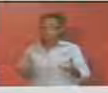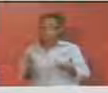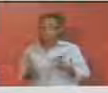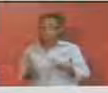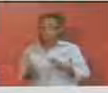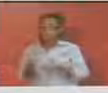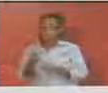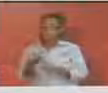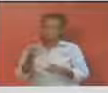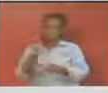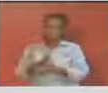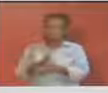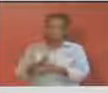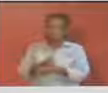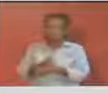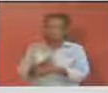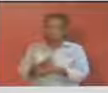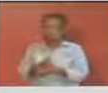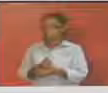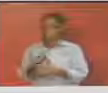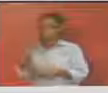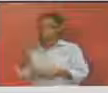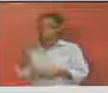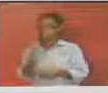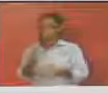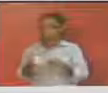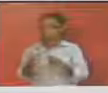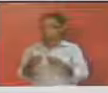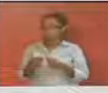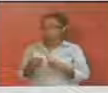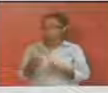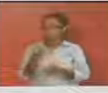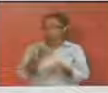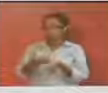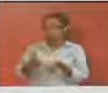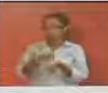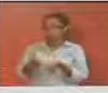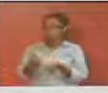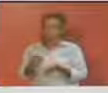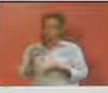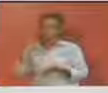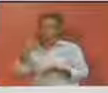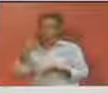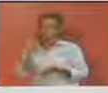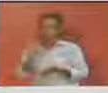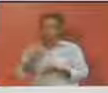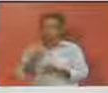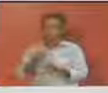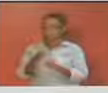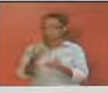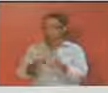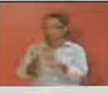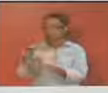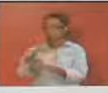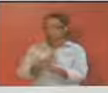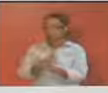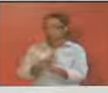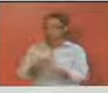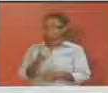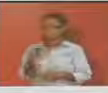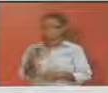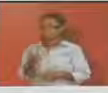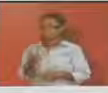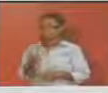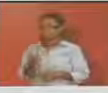recently. Of those 4, I think 1 from December and 1 recently yielded, we got good test results,